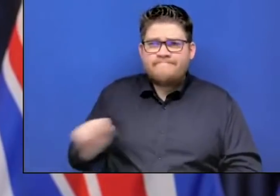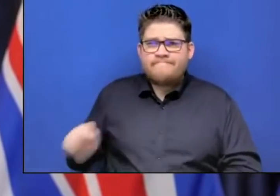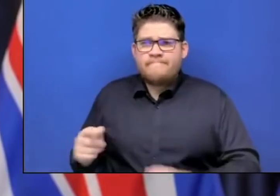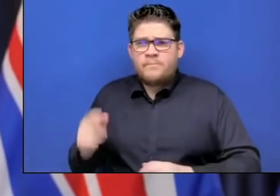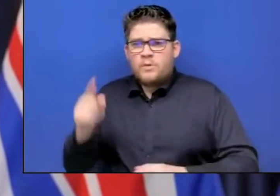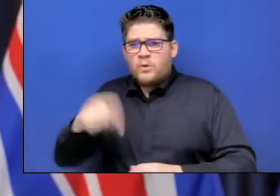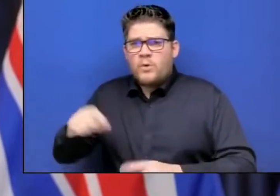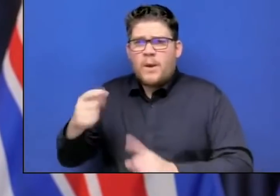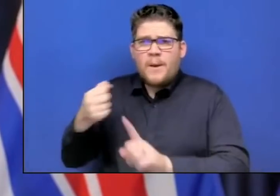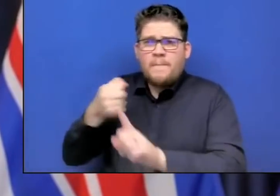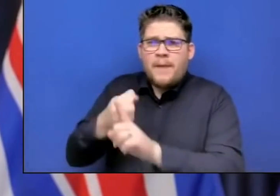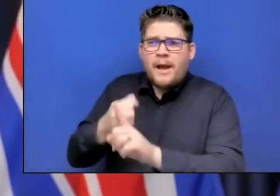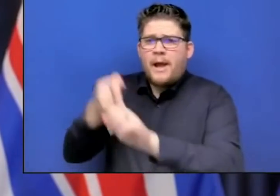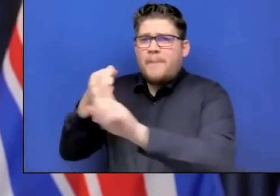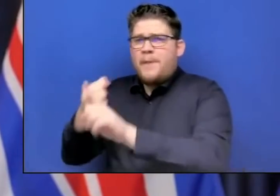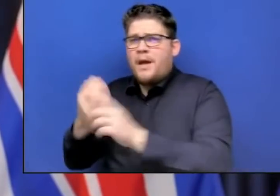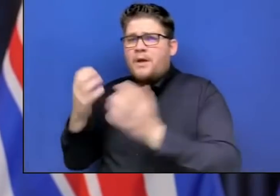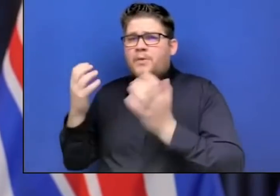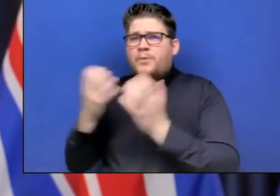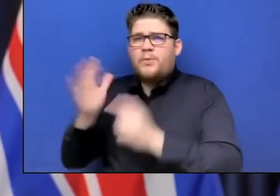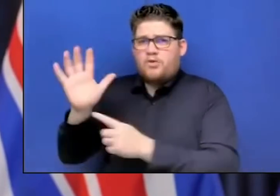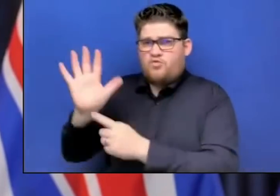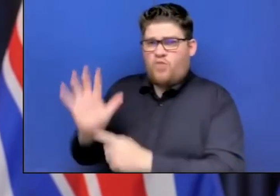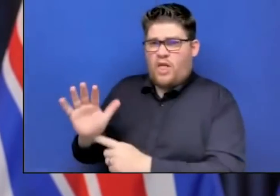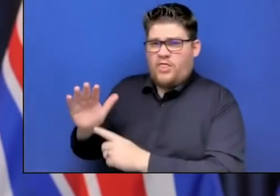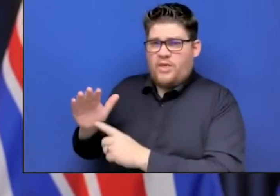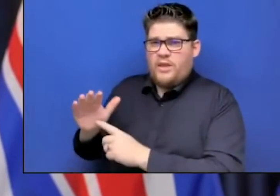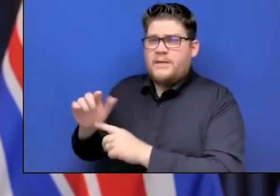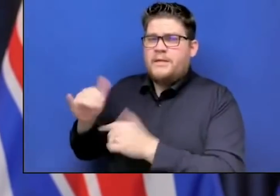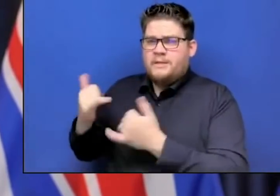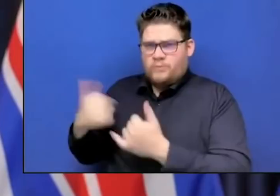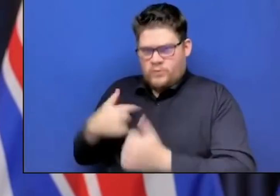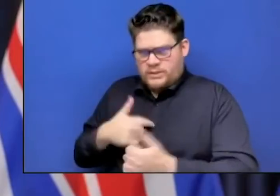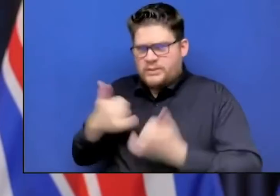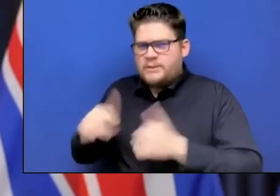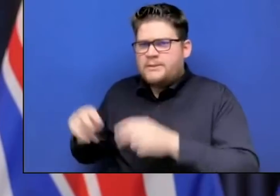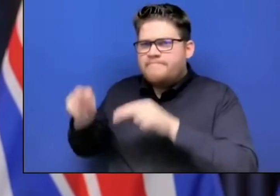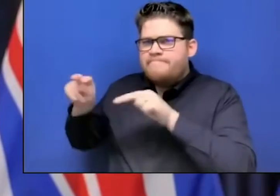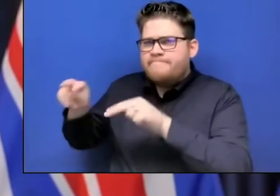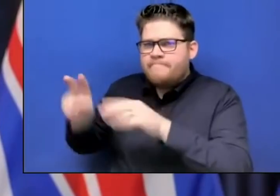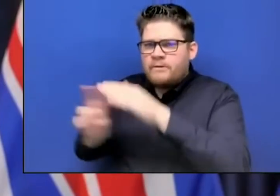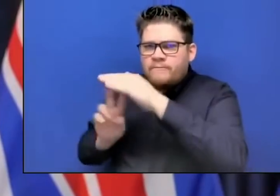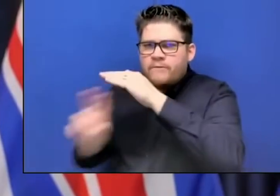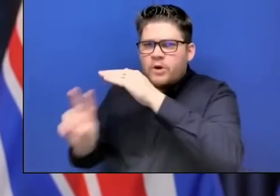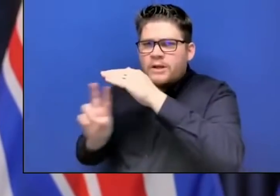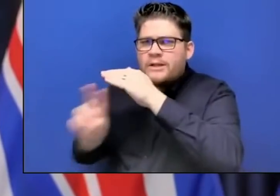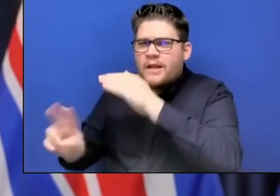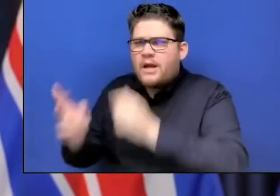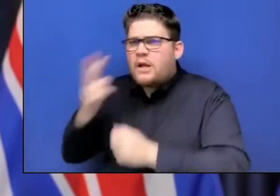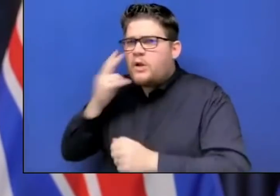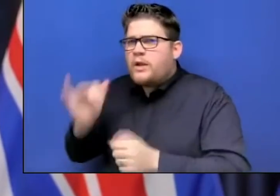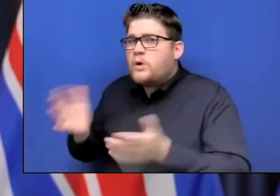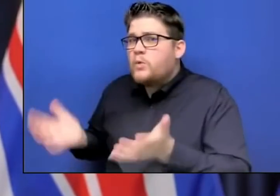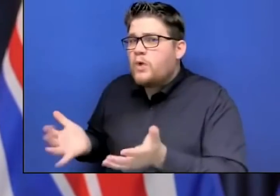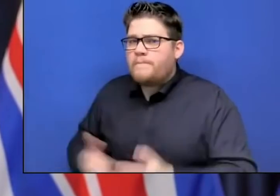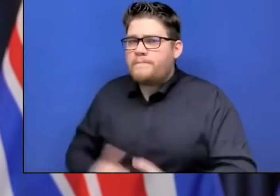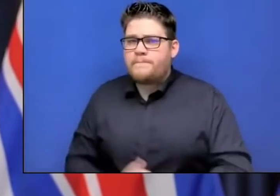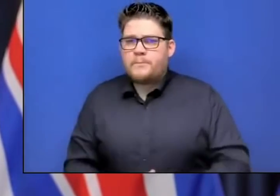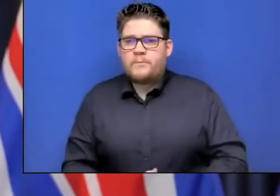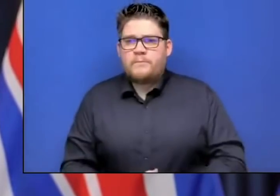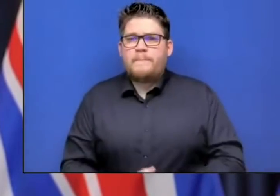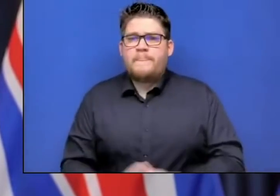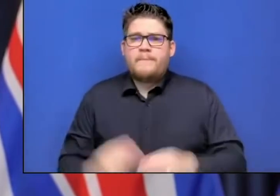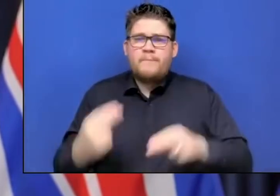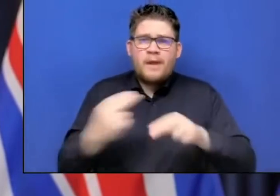and dynamic situation. While we continue to repair heavily damaged infrastructure, including highways and